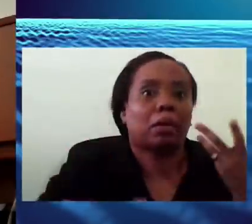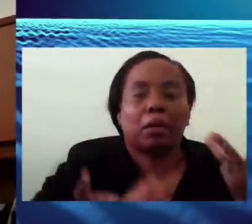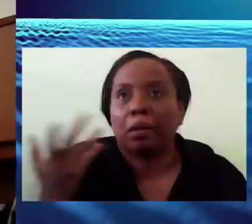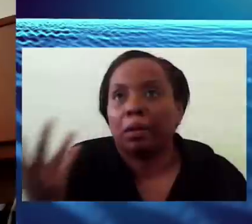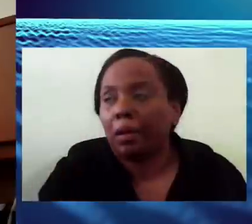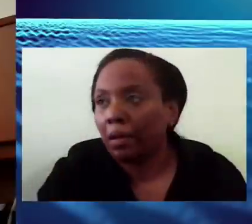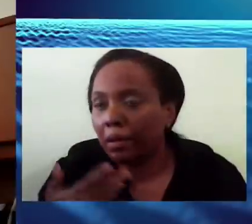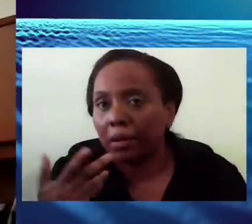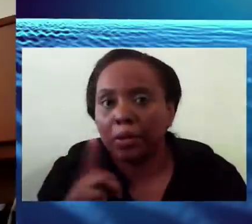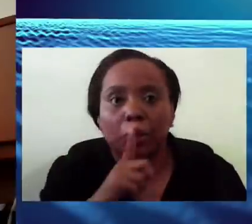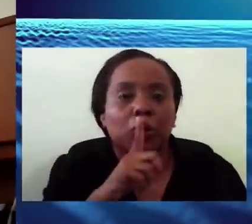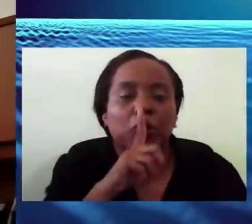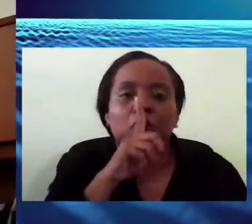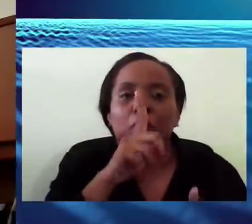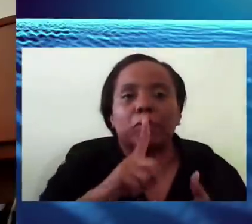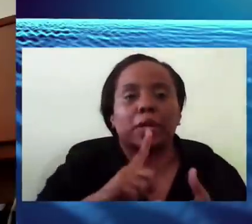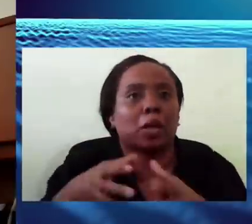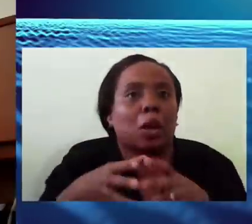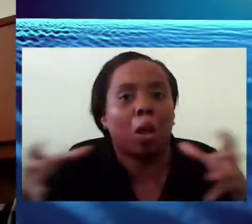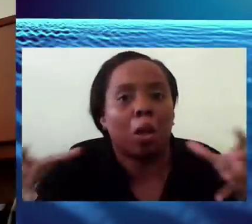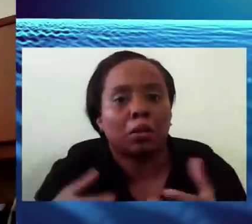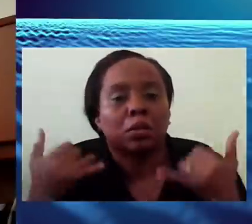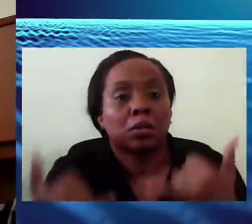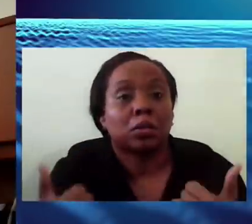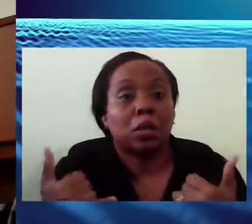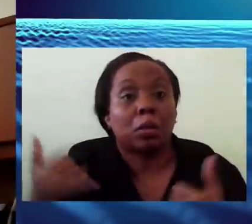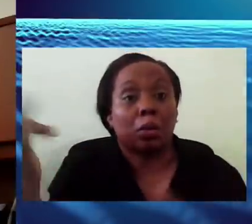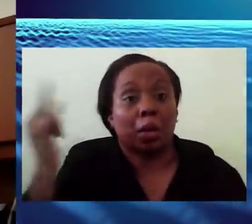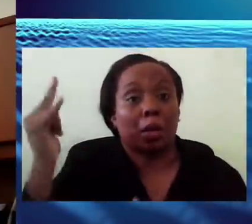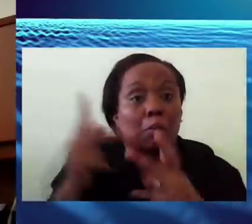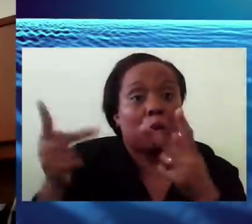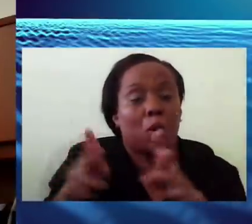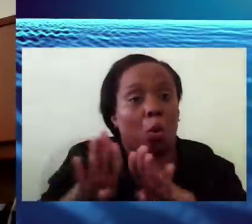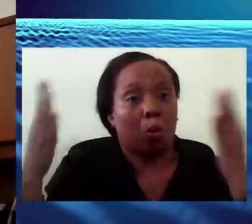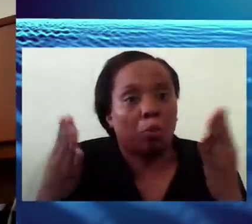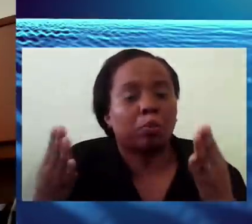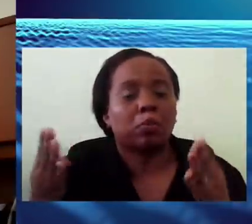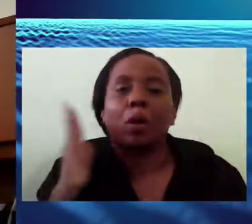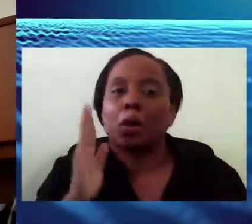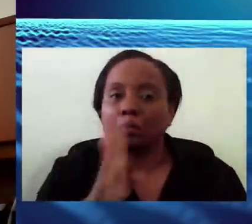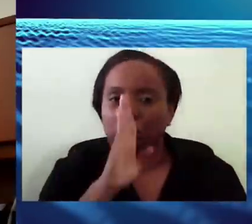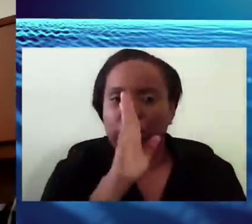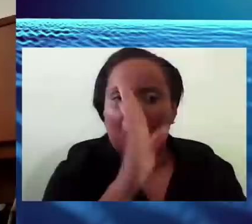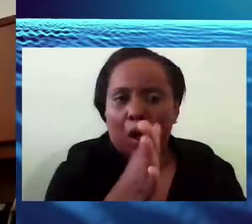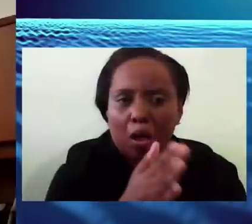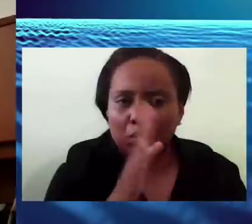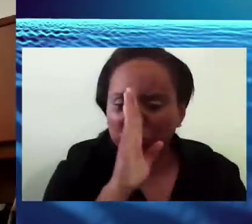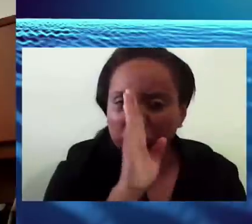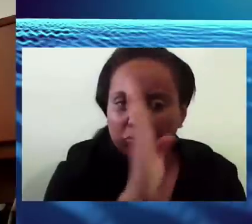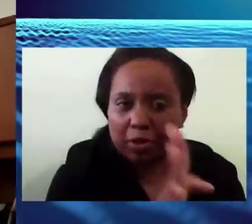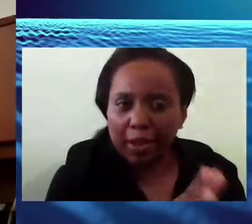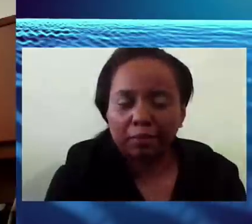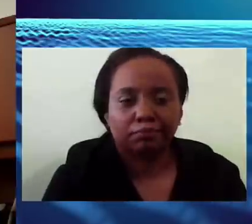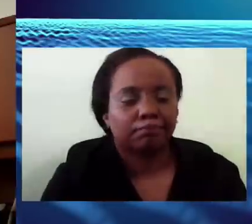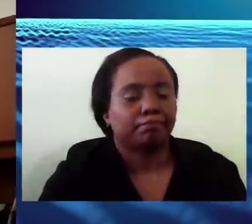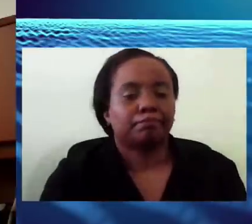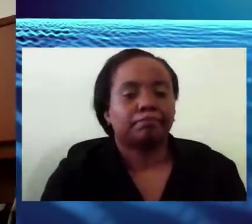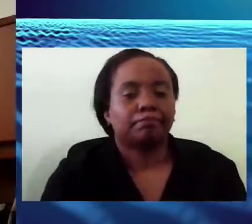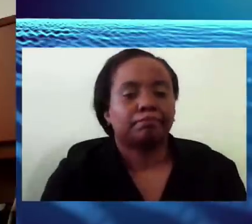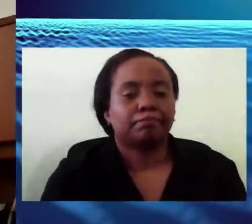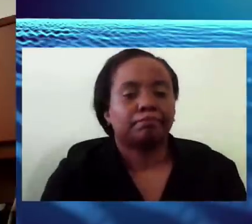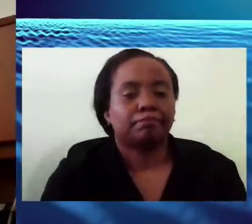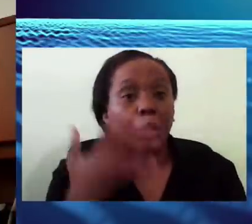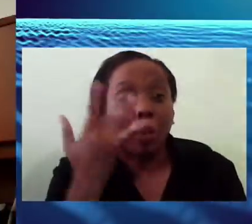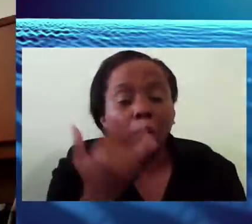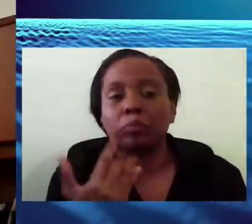the mechanics of that. But now we've actually gotten the airport open, we're going to give it full steam ahead and full attention so that we can get this